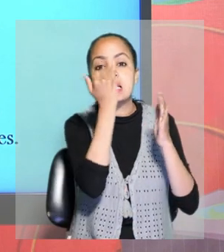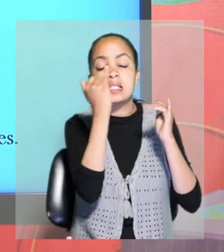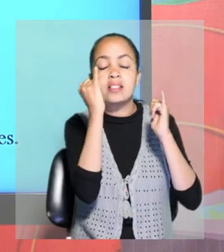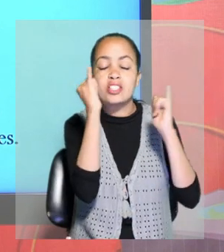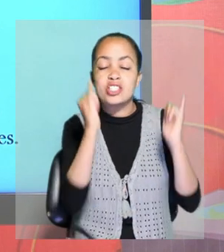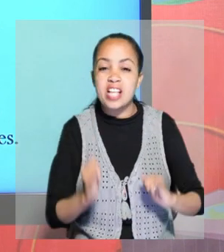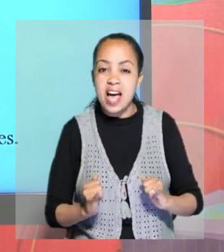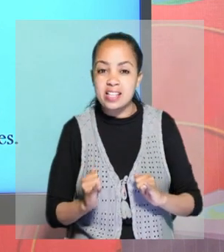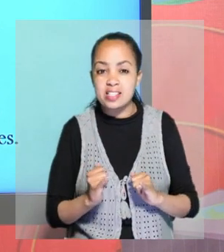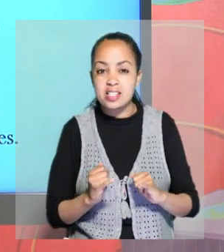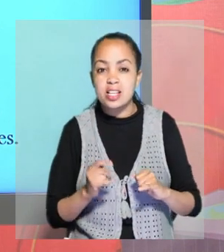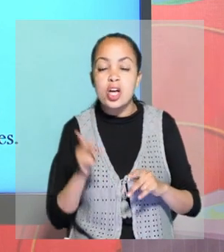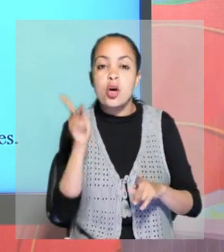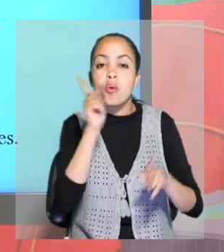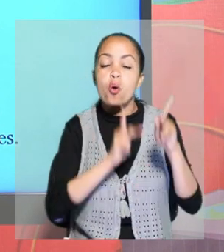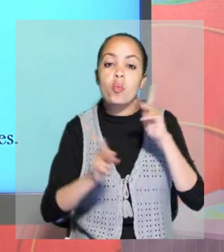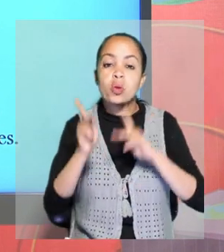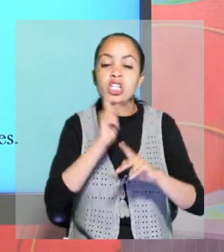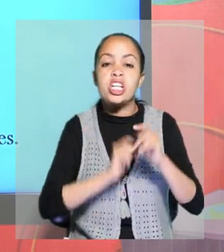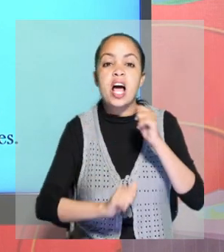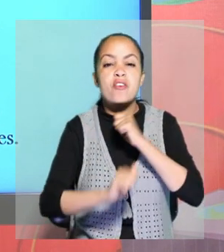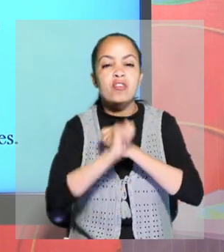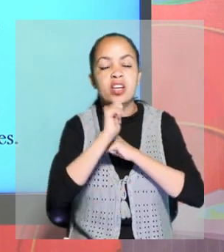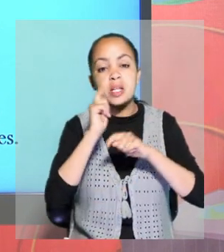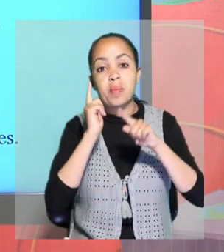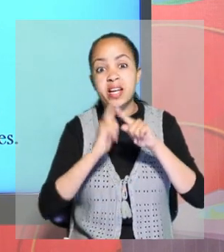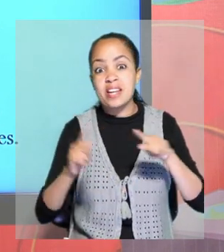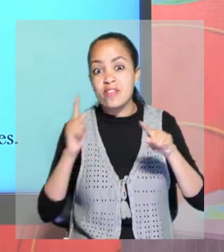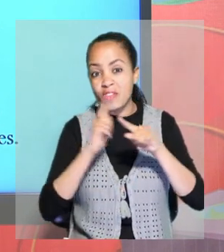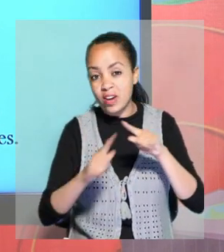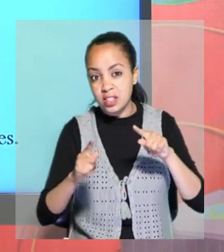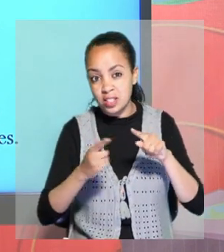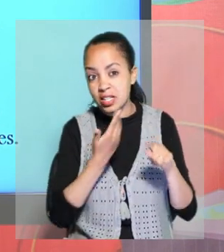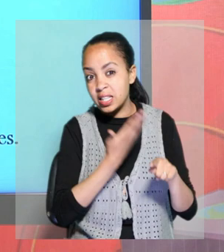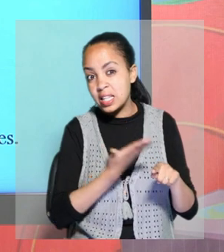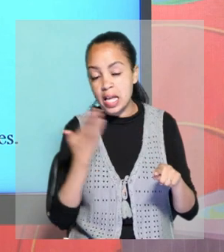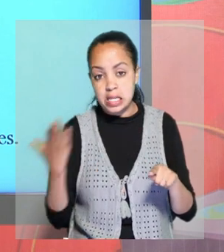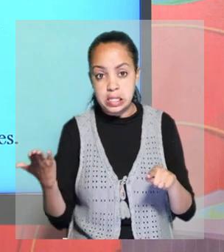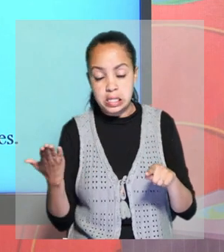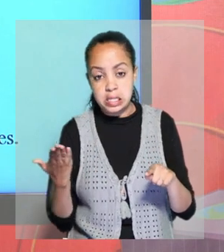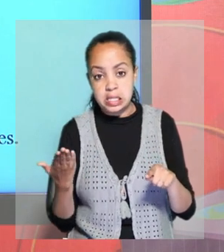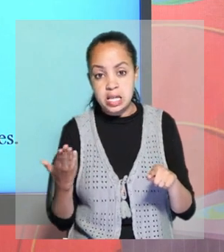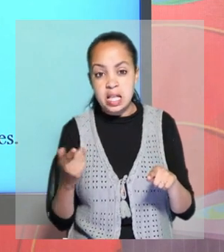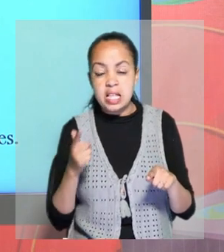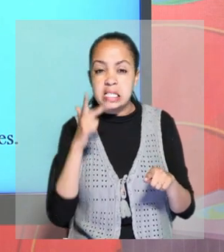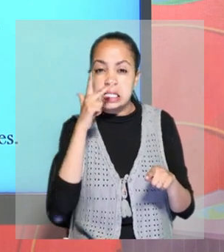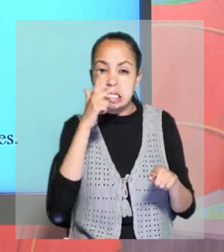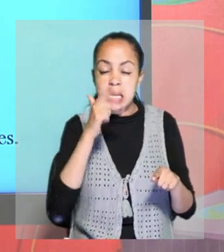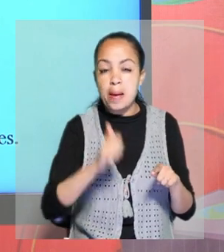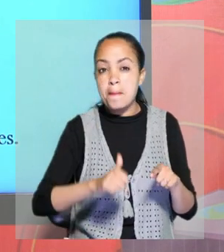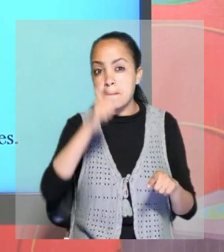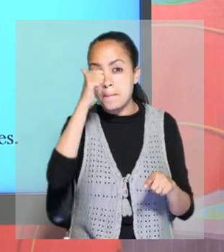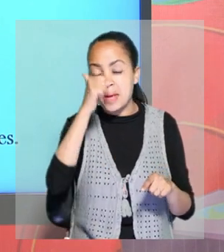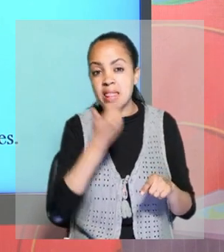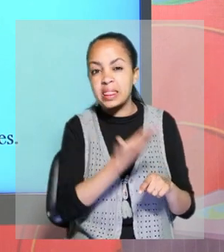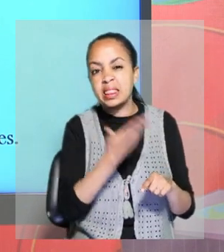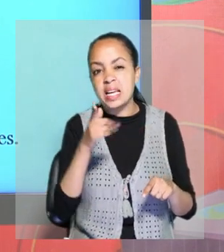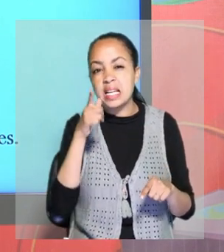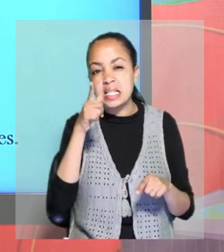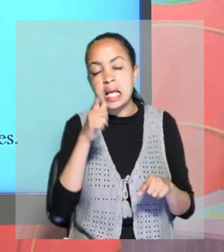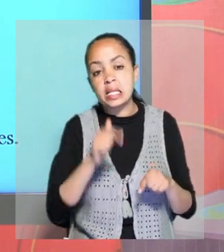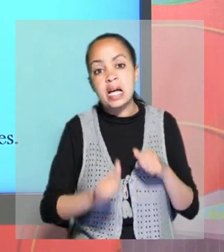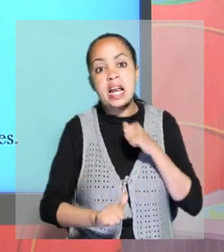So, population is affected by different factors. There are three main factors that